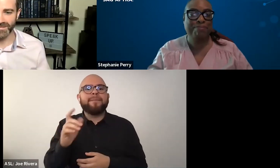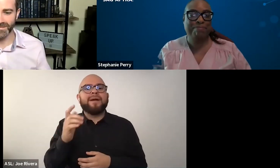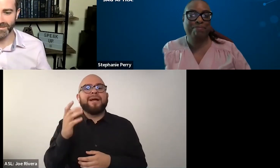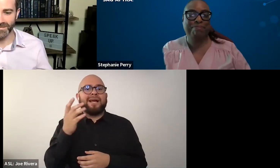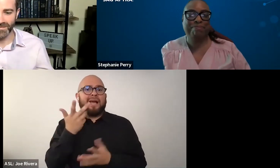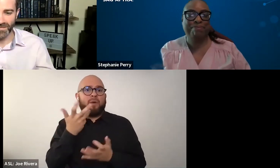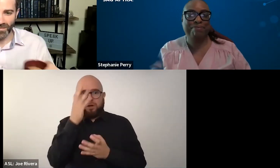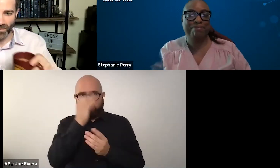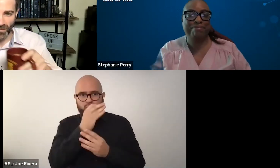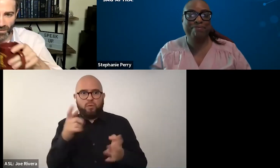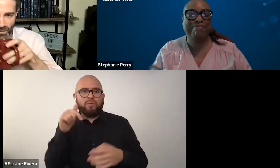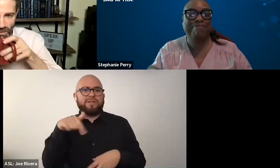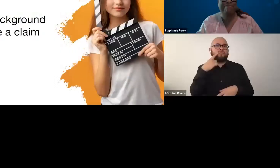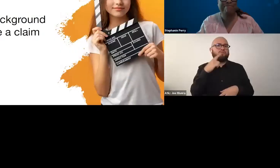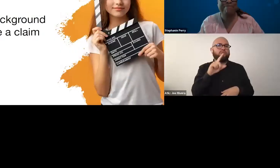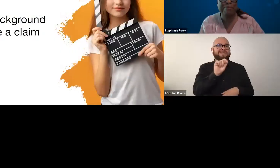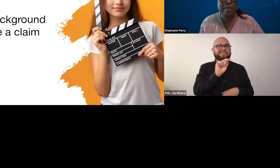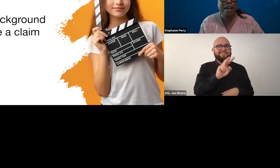contracts.